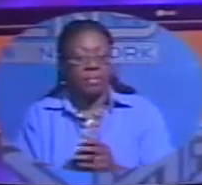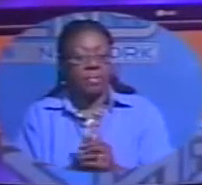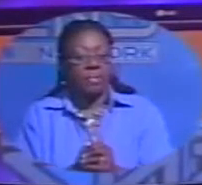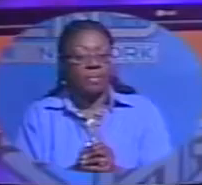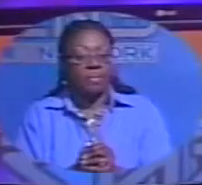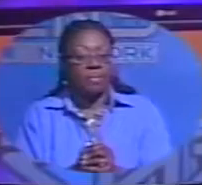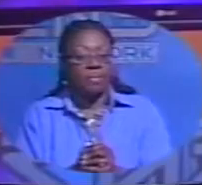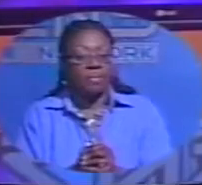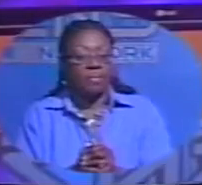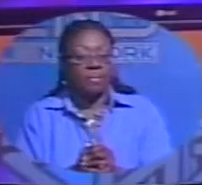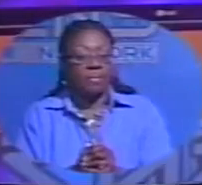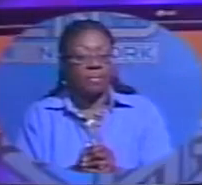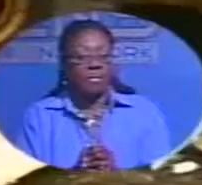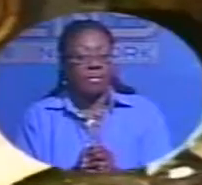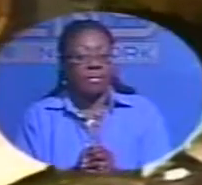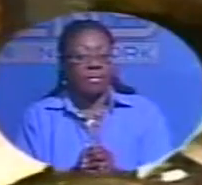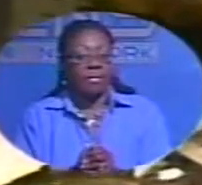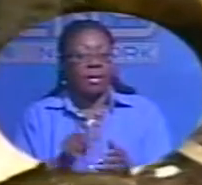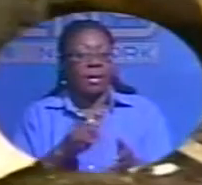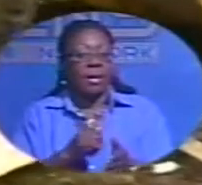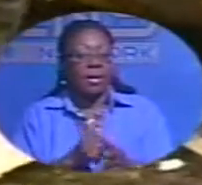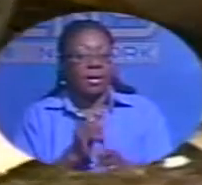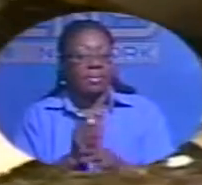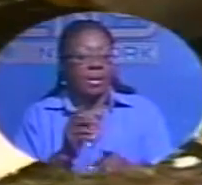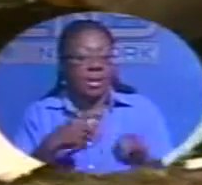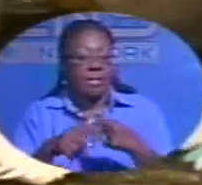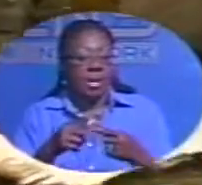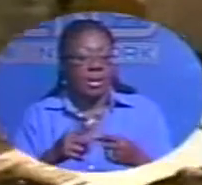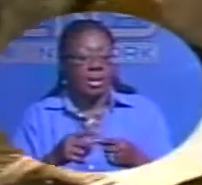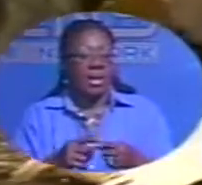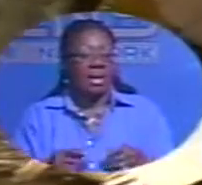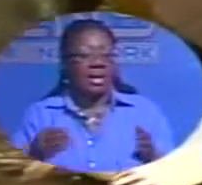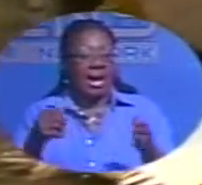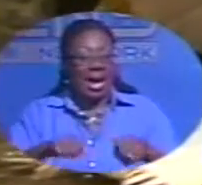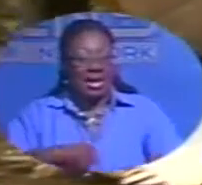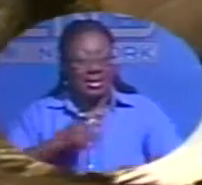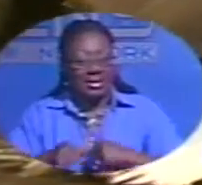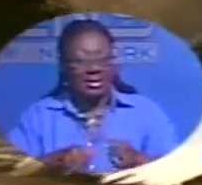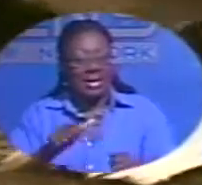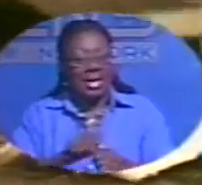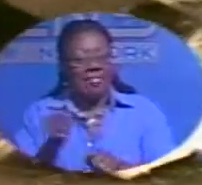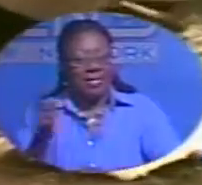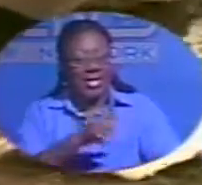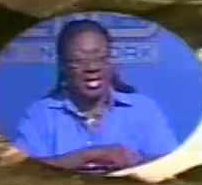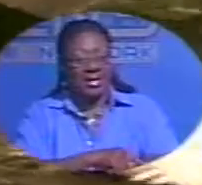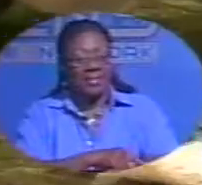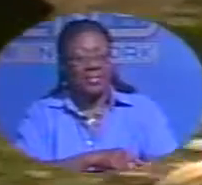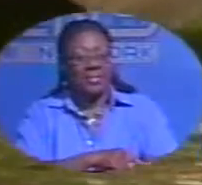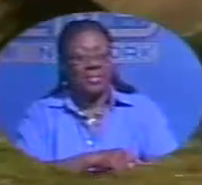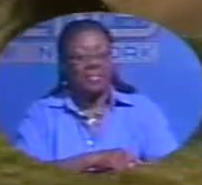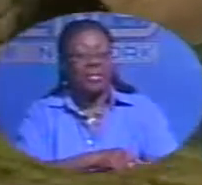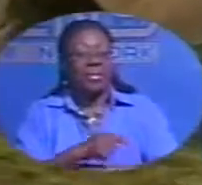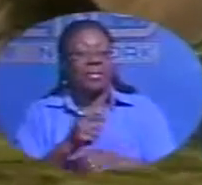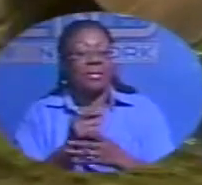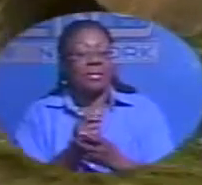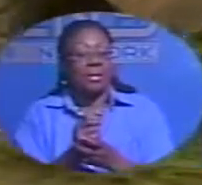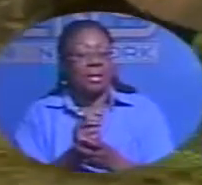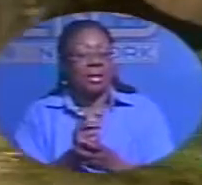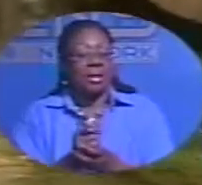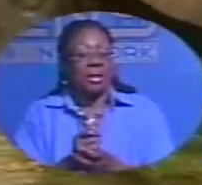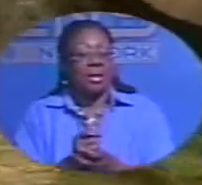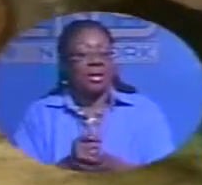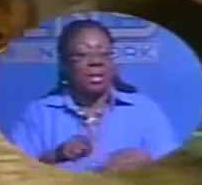story. It's becoming a familiar action, and it's in keeping with Urban Renewal 2.0,